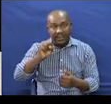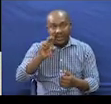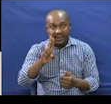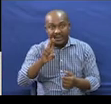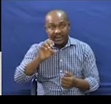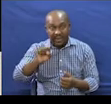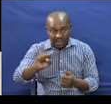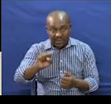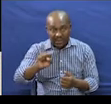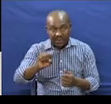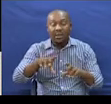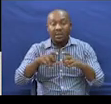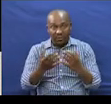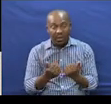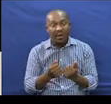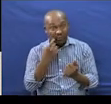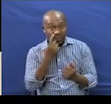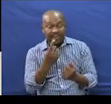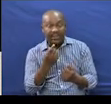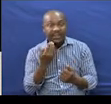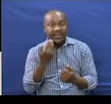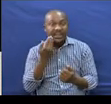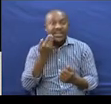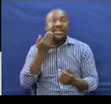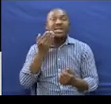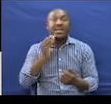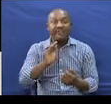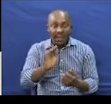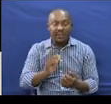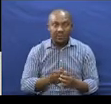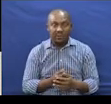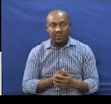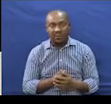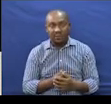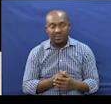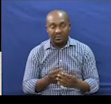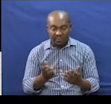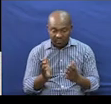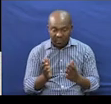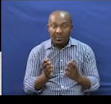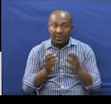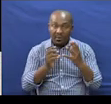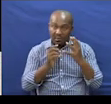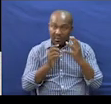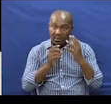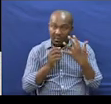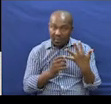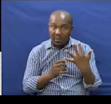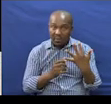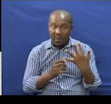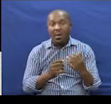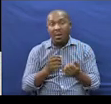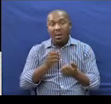their significance. Then, we have an aspect here known as population